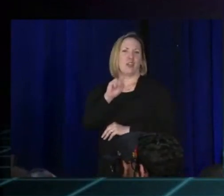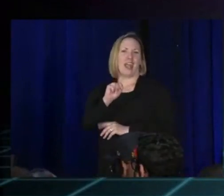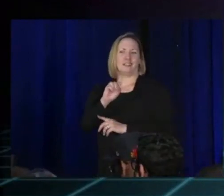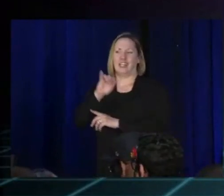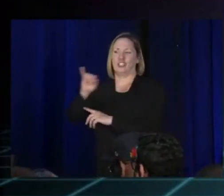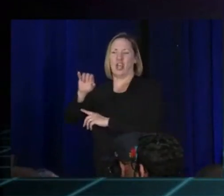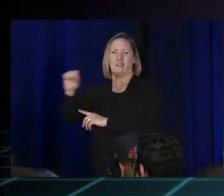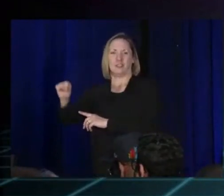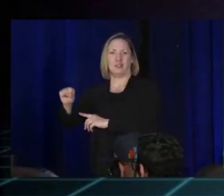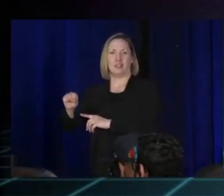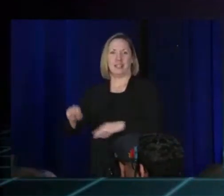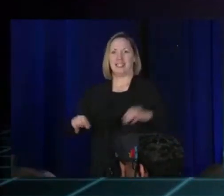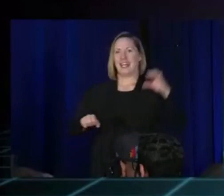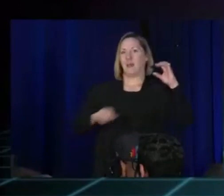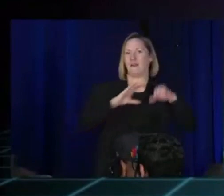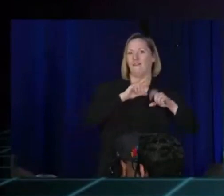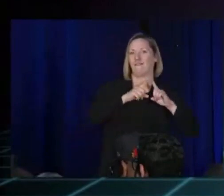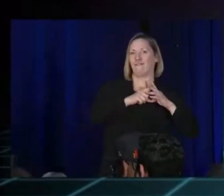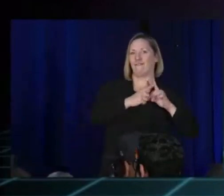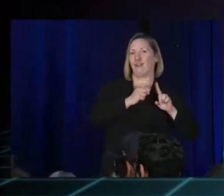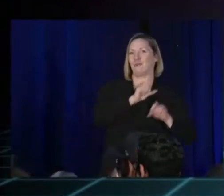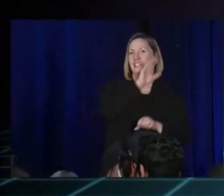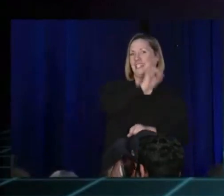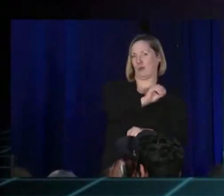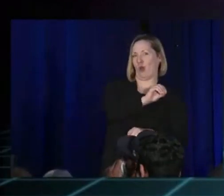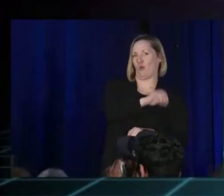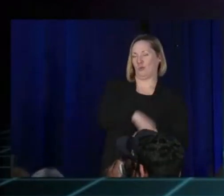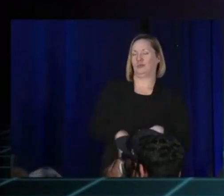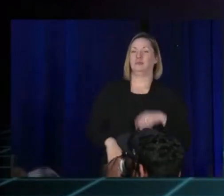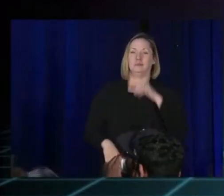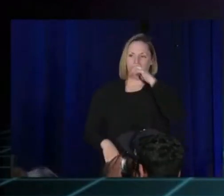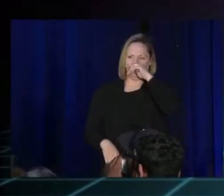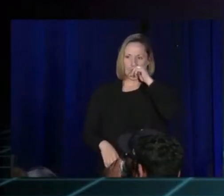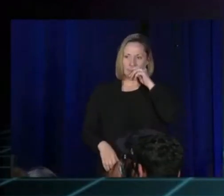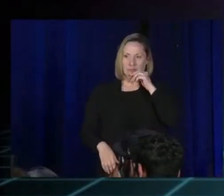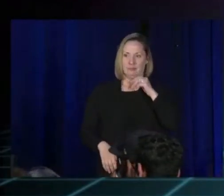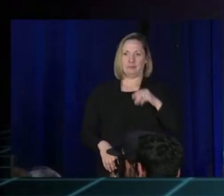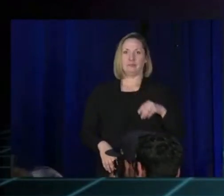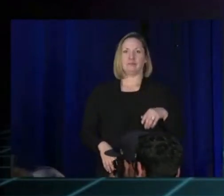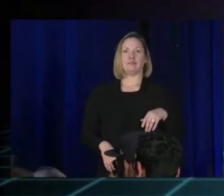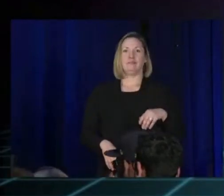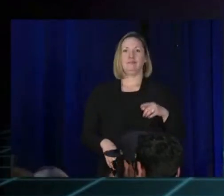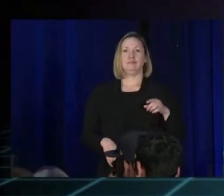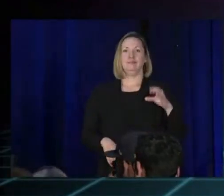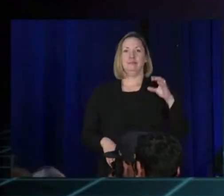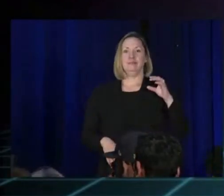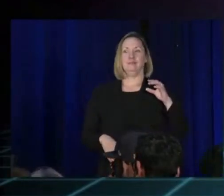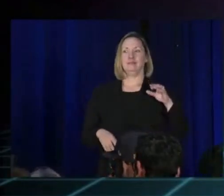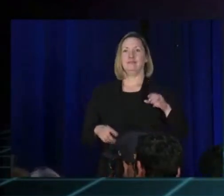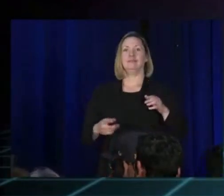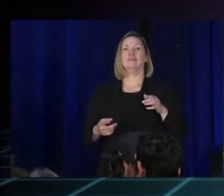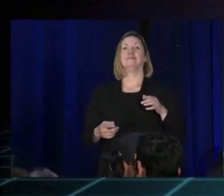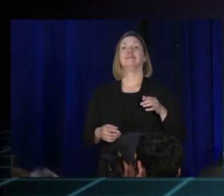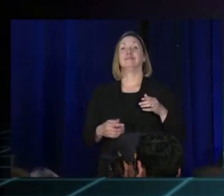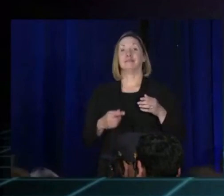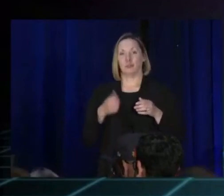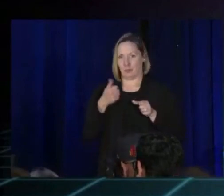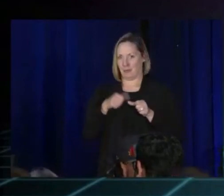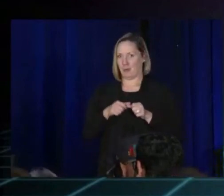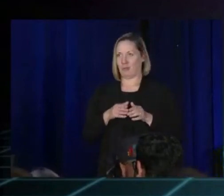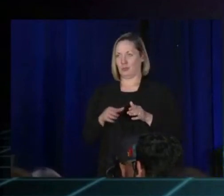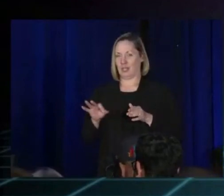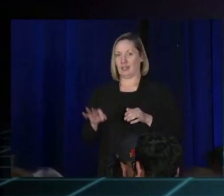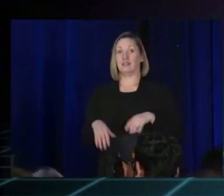it zero-based, okay? So we're gonna start at 0. Here we go. And we're gonna go to 9, remember that. Okay, here we go,